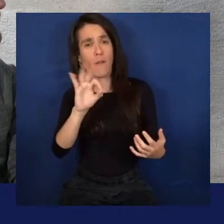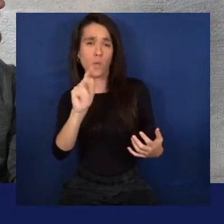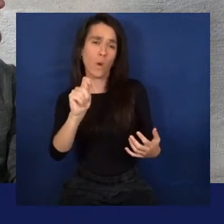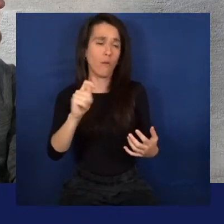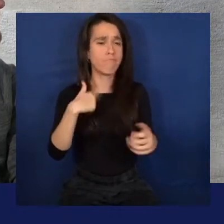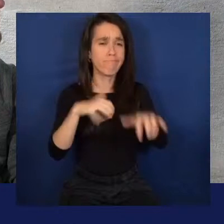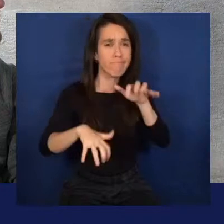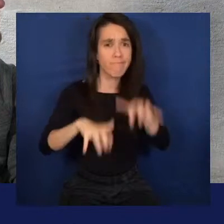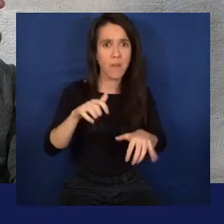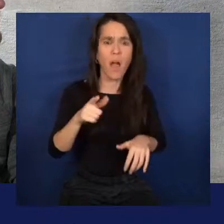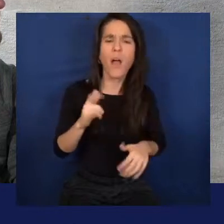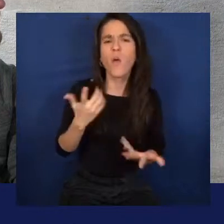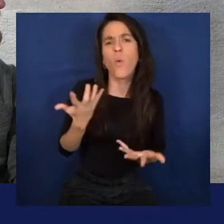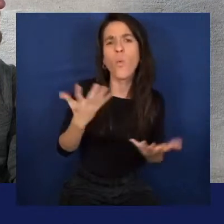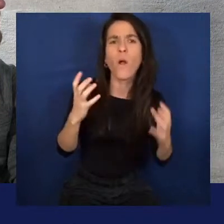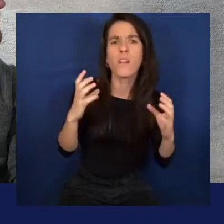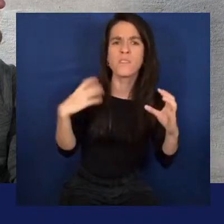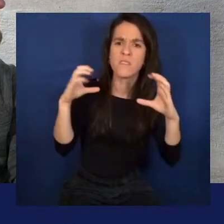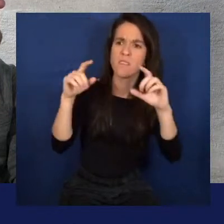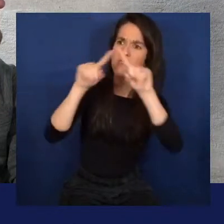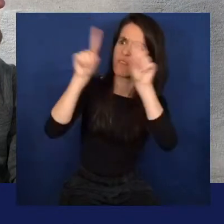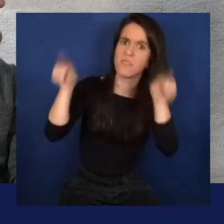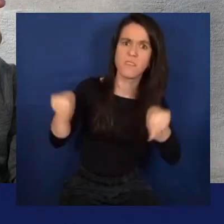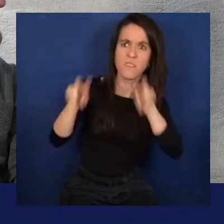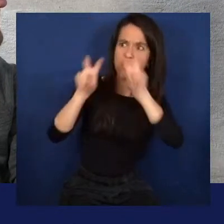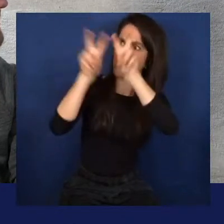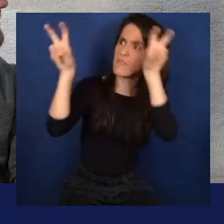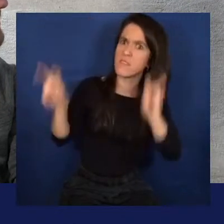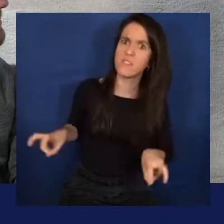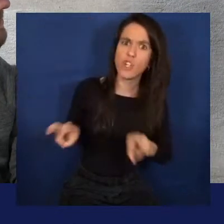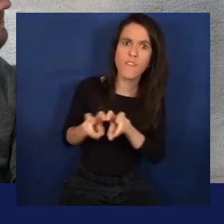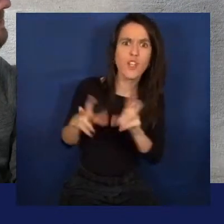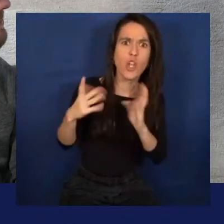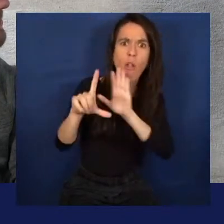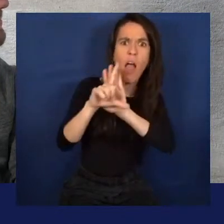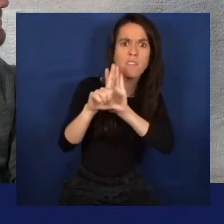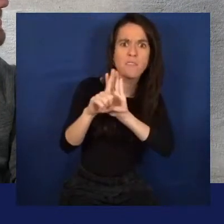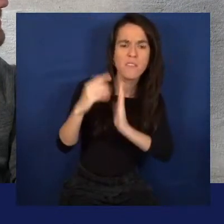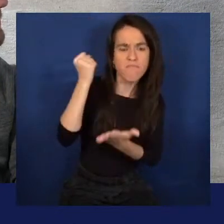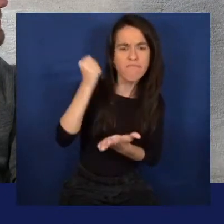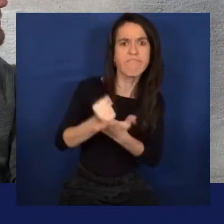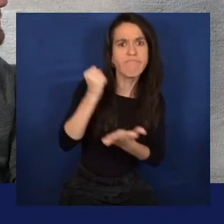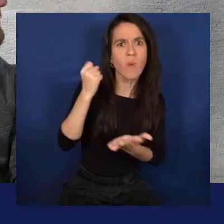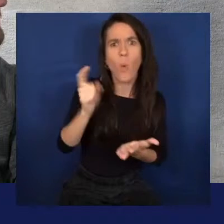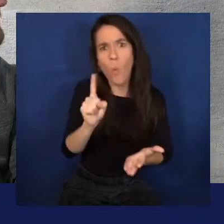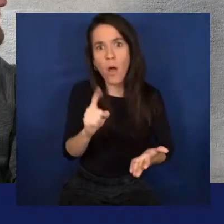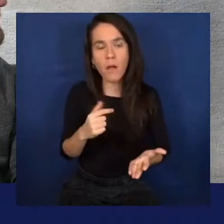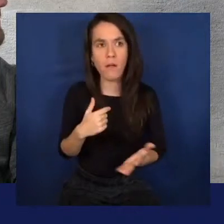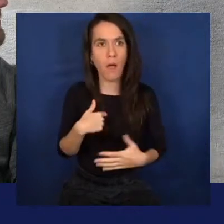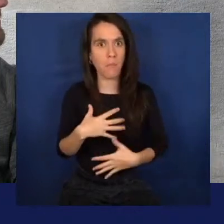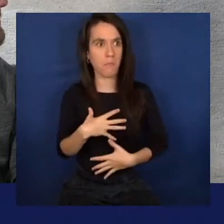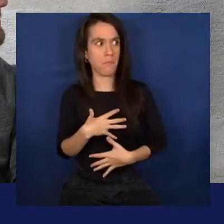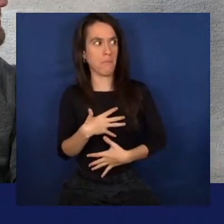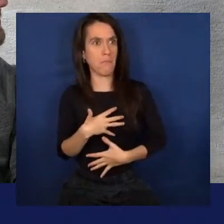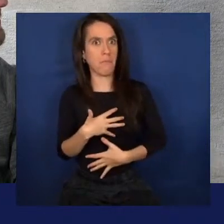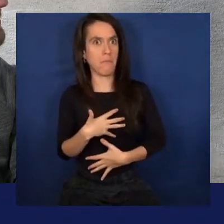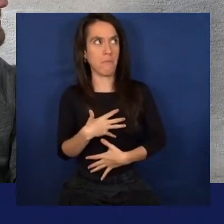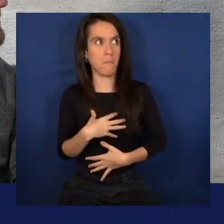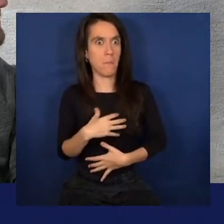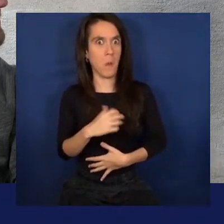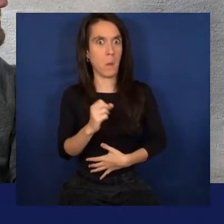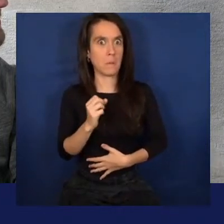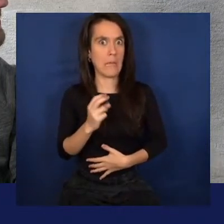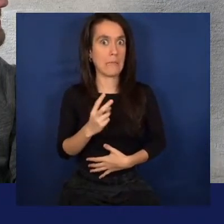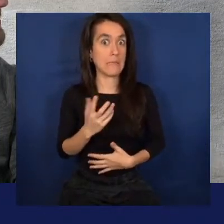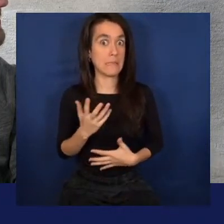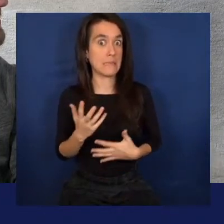Where did you get your certification from? Where's your license? And I was like, oh. And I obviously I was